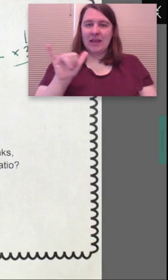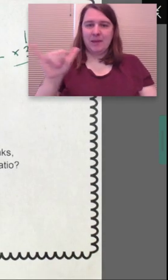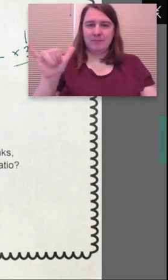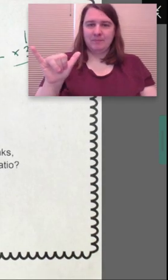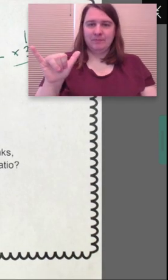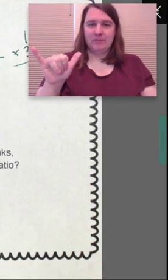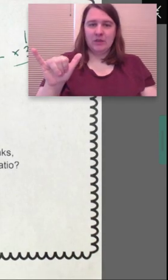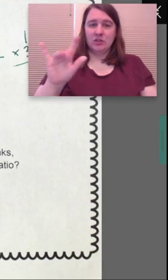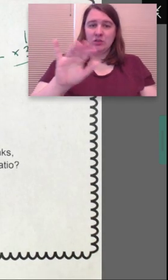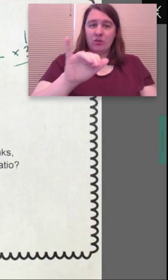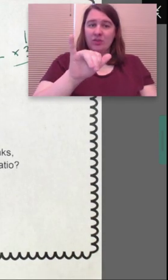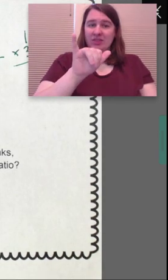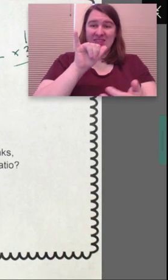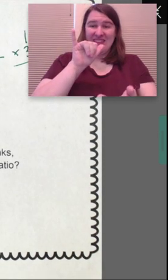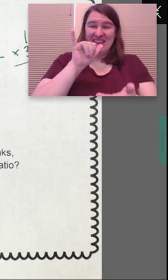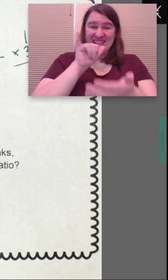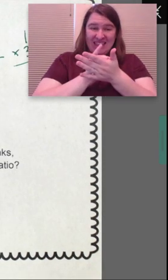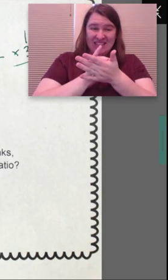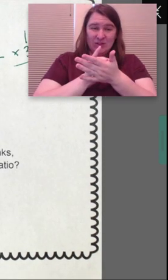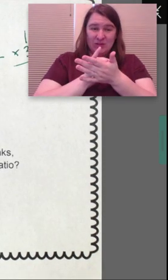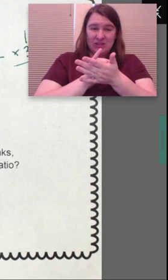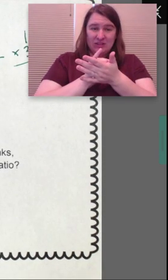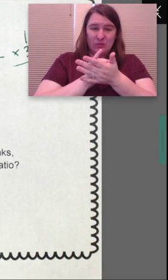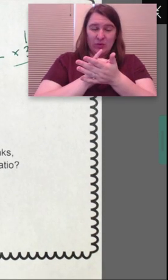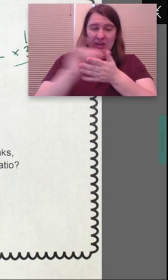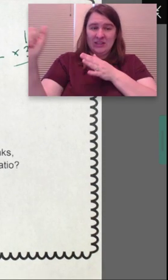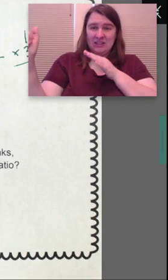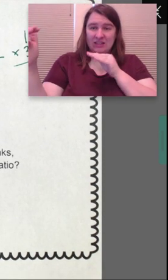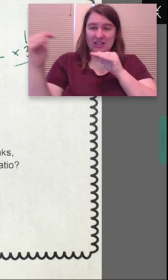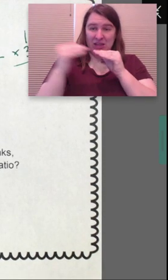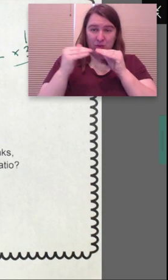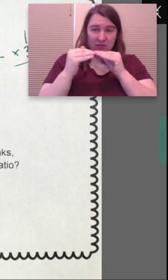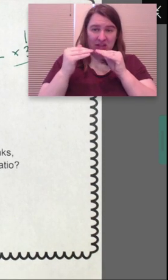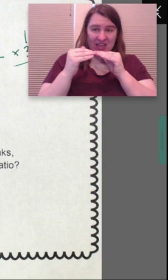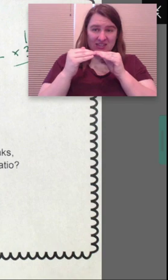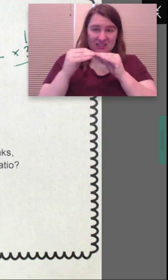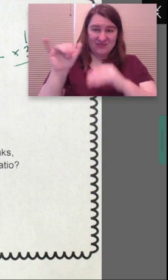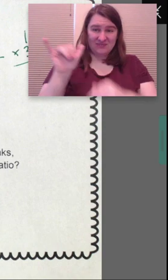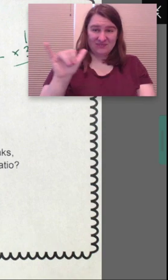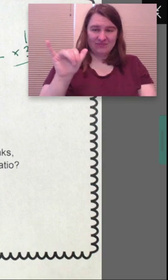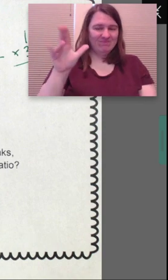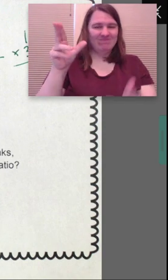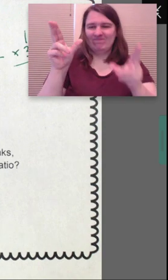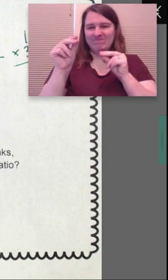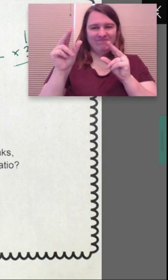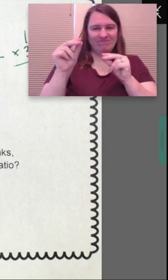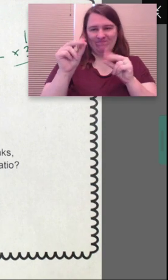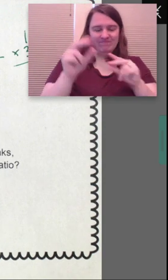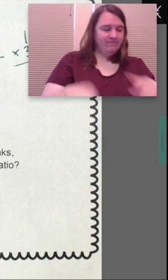Not the same. So is this one equivalent?